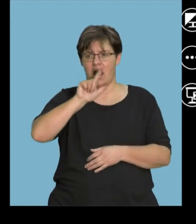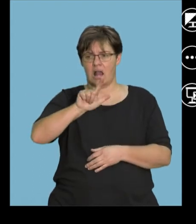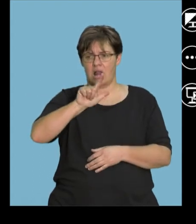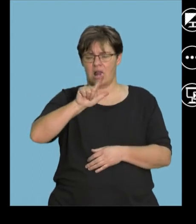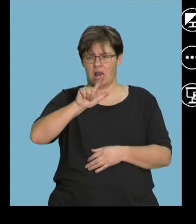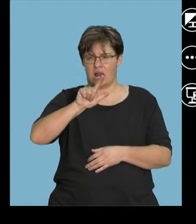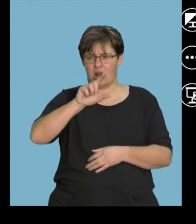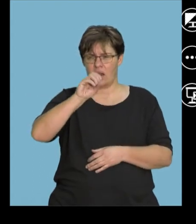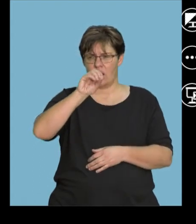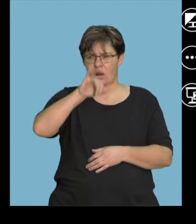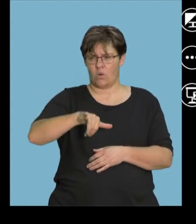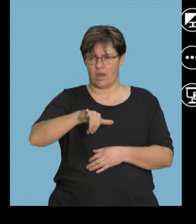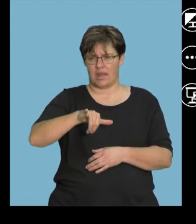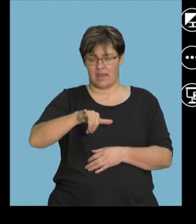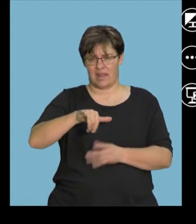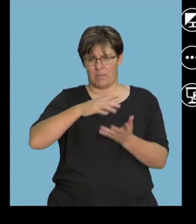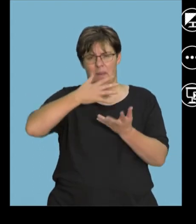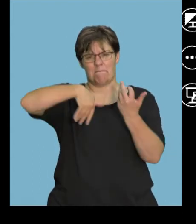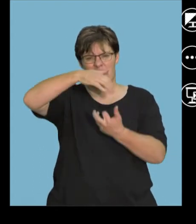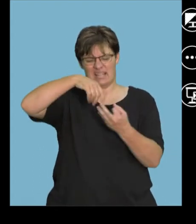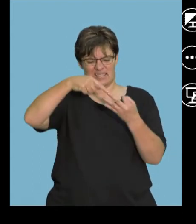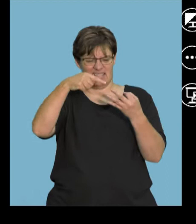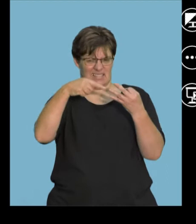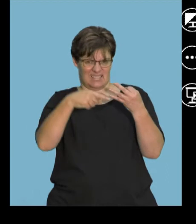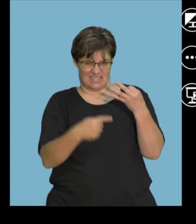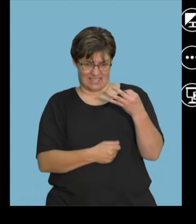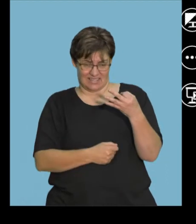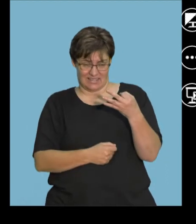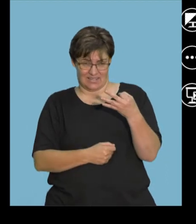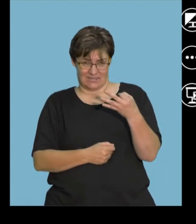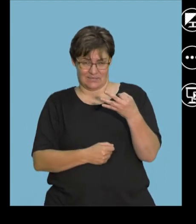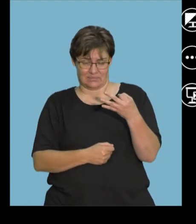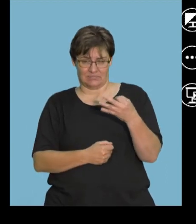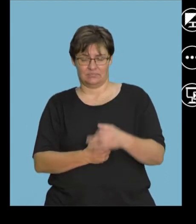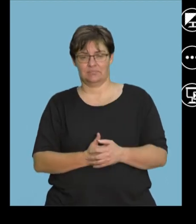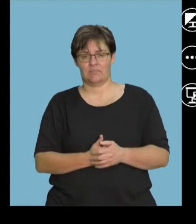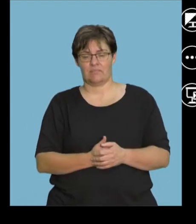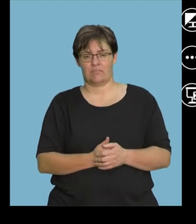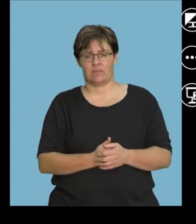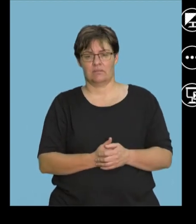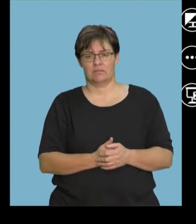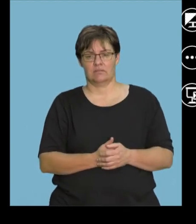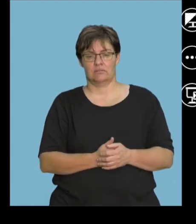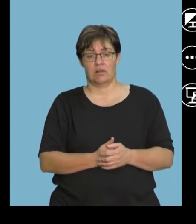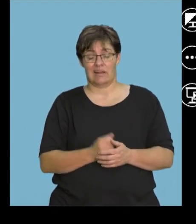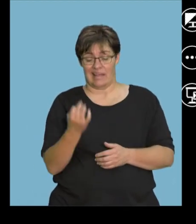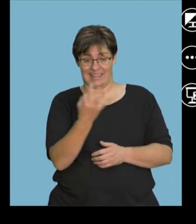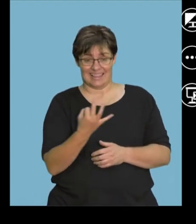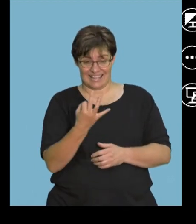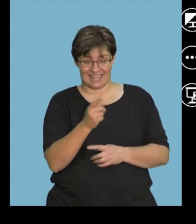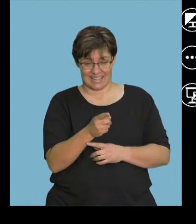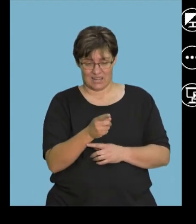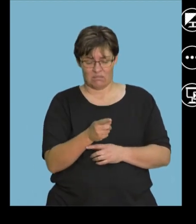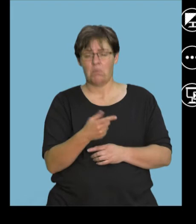is actually a mixture, okay? It can be a mixture of these materials, right? Now, iron, nickel,